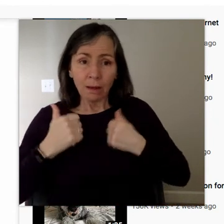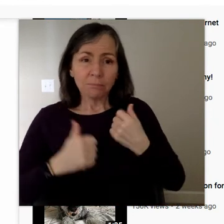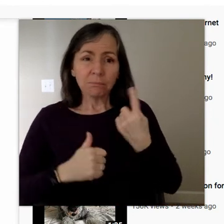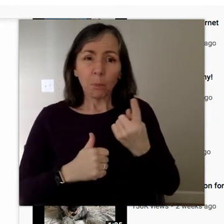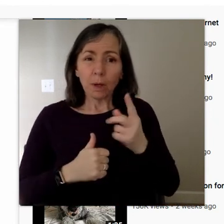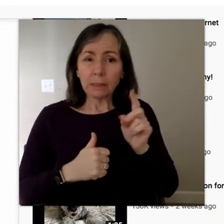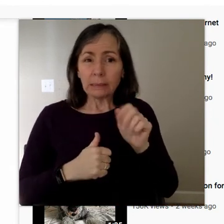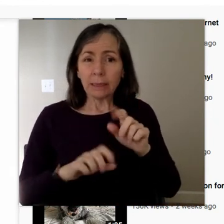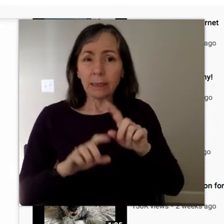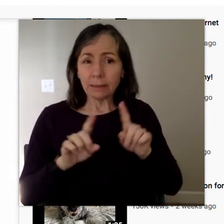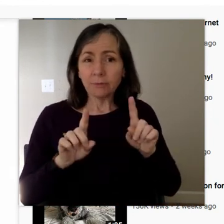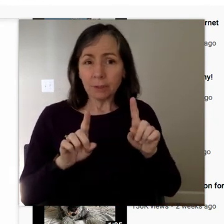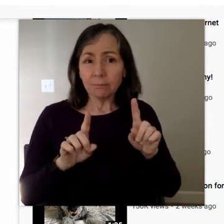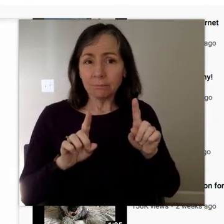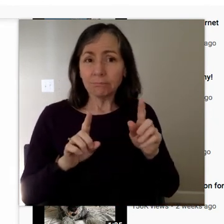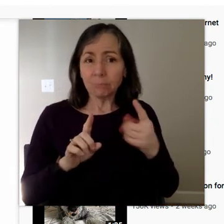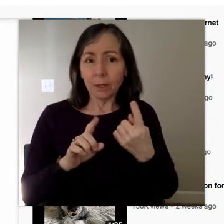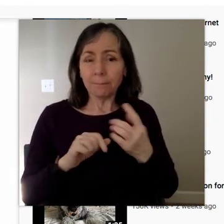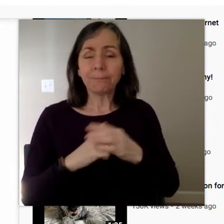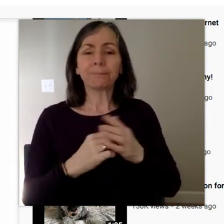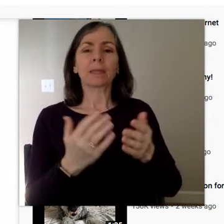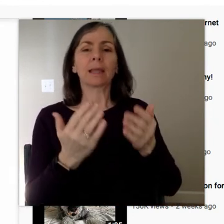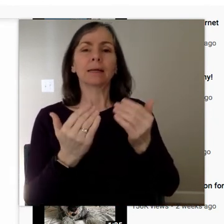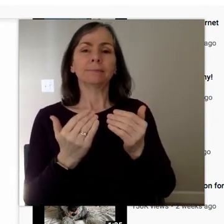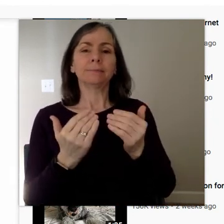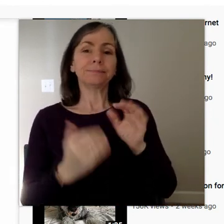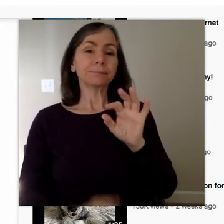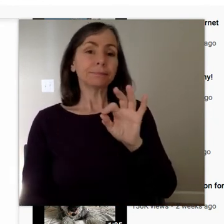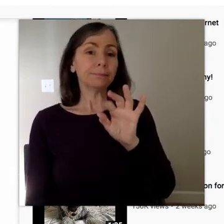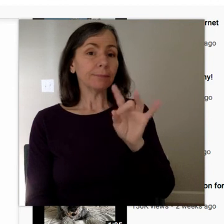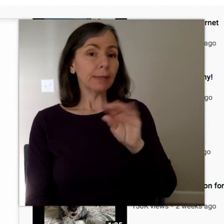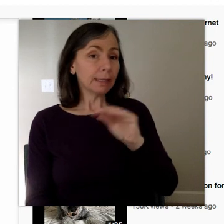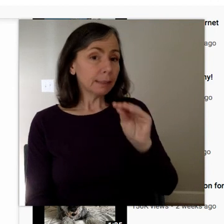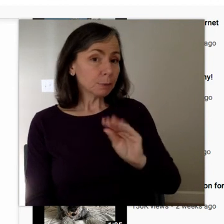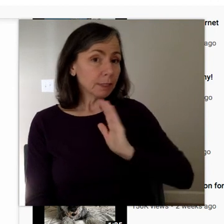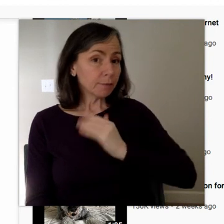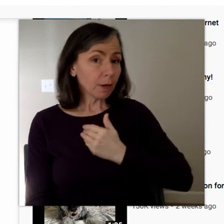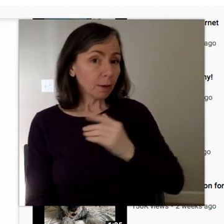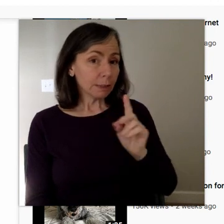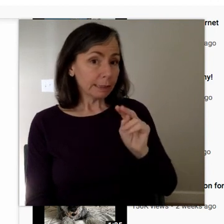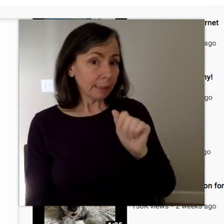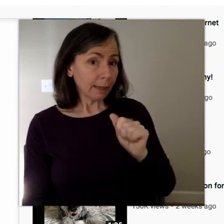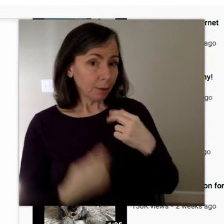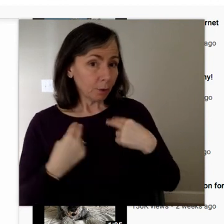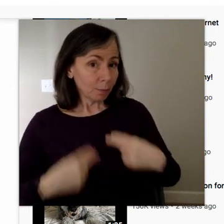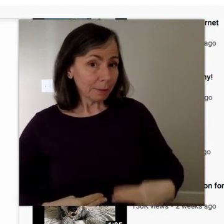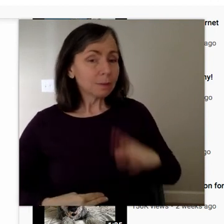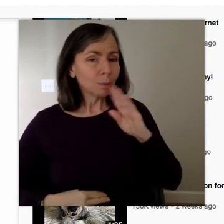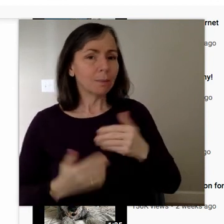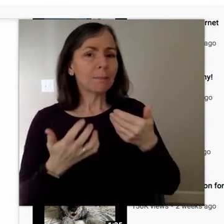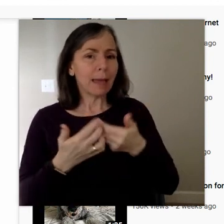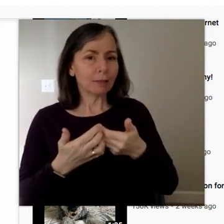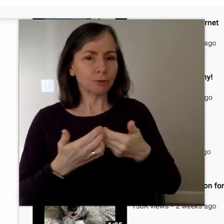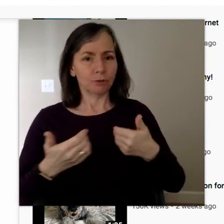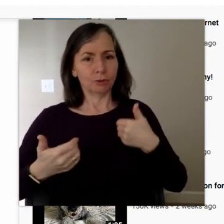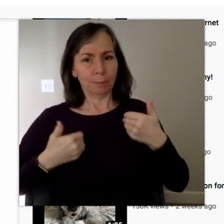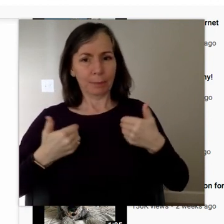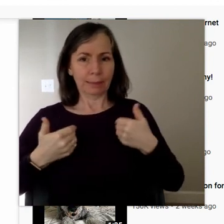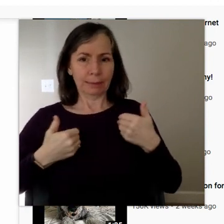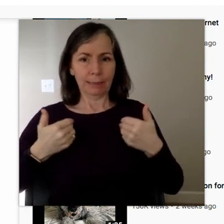Again, 98% of our DNA matches a chimpanzee's versus this little simple monkey